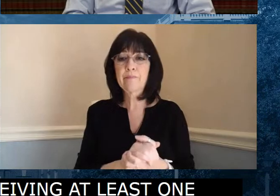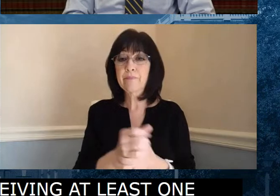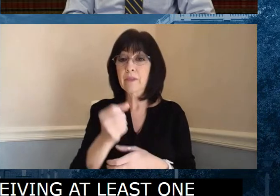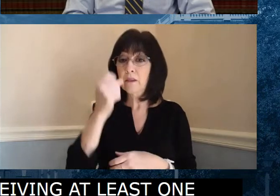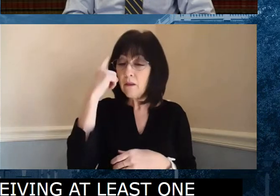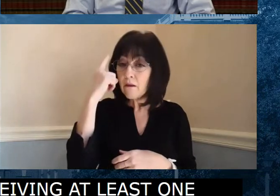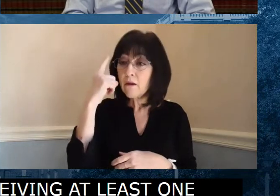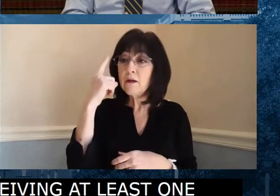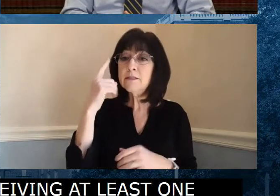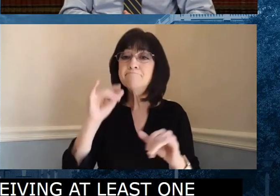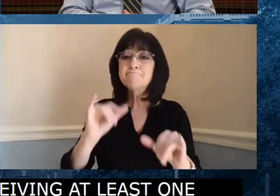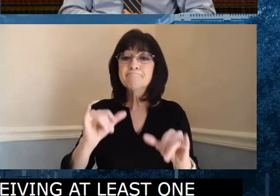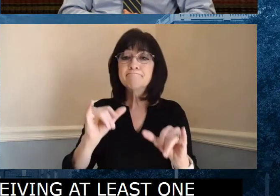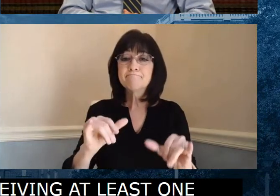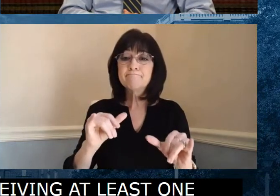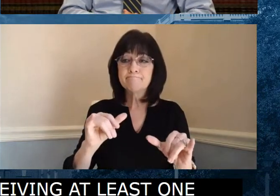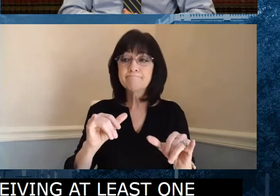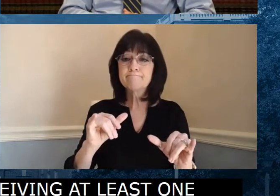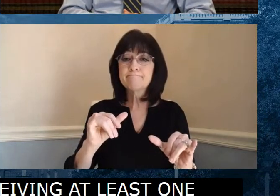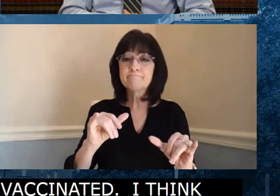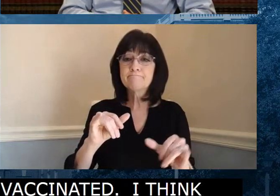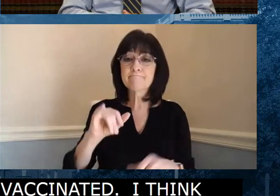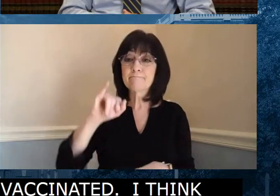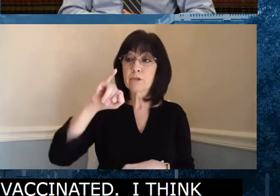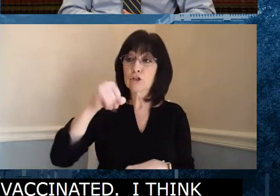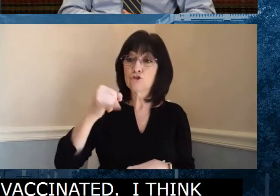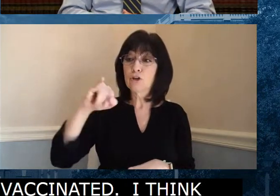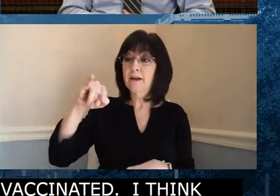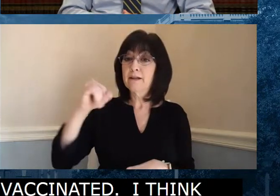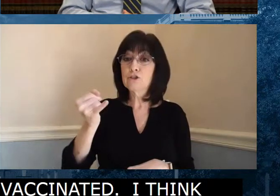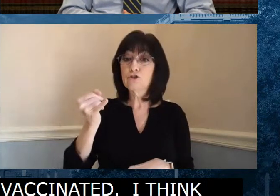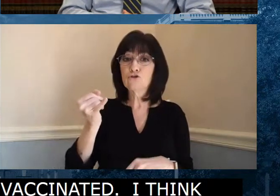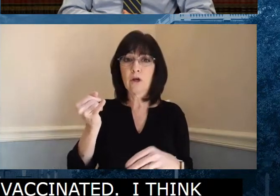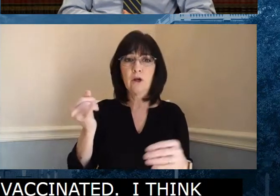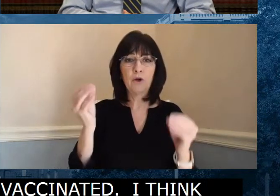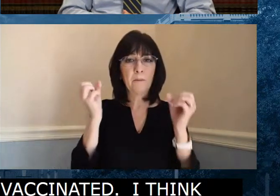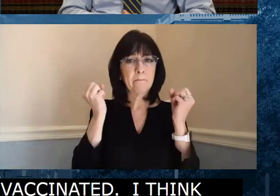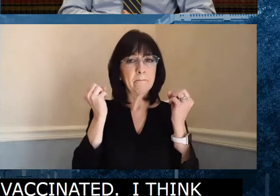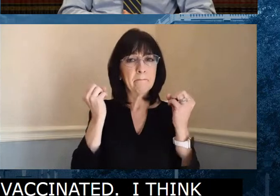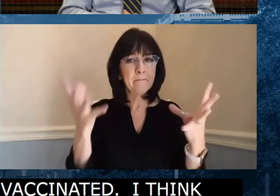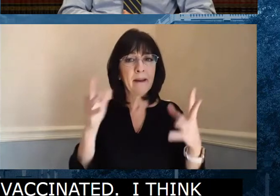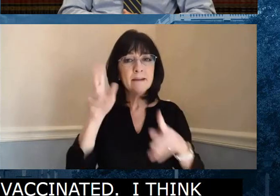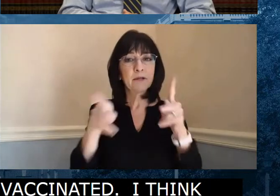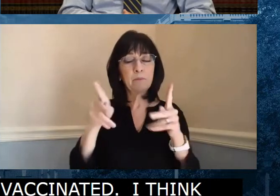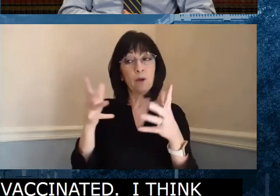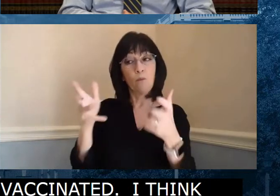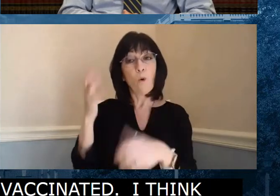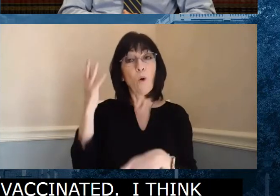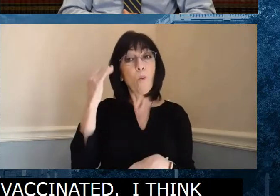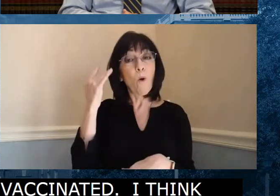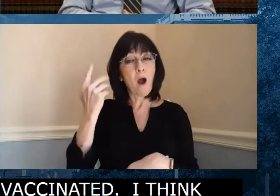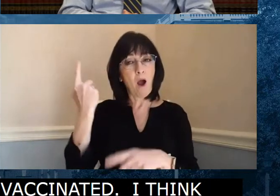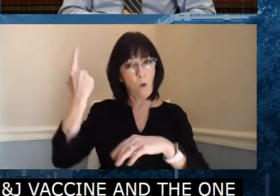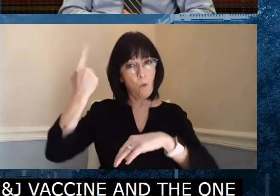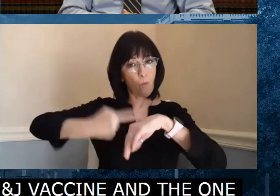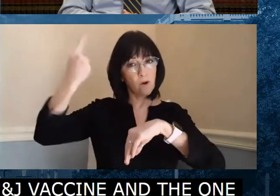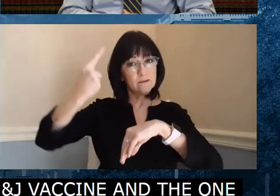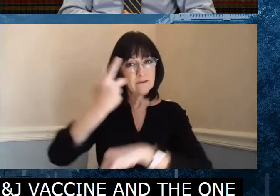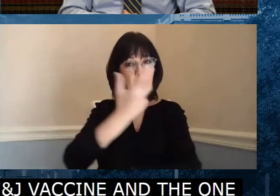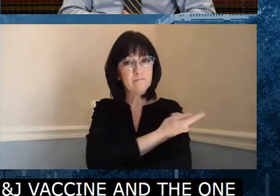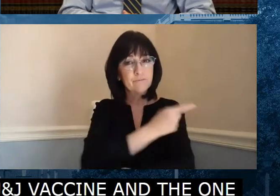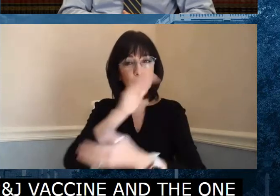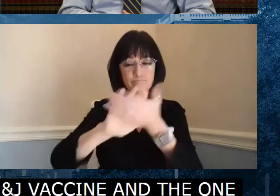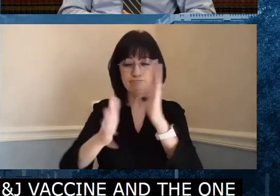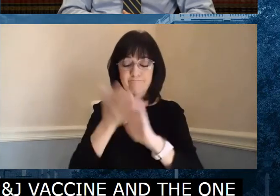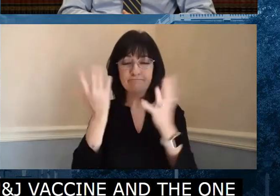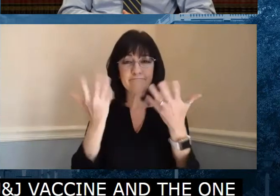that was probably seeing the greatest demand for folks, being that it was just one dose, one shot and